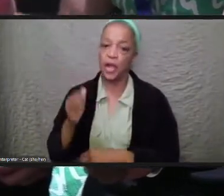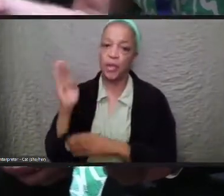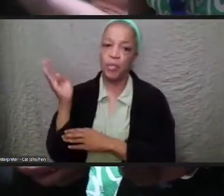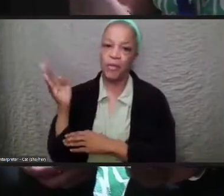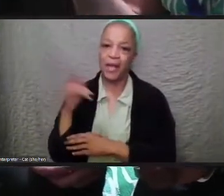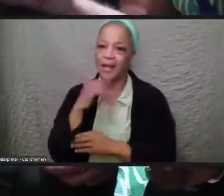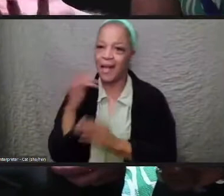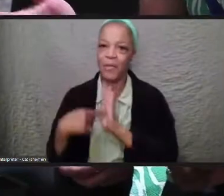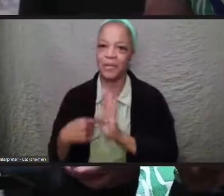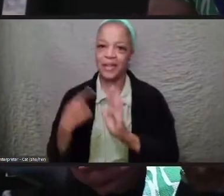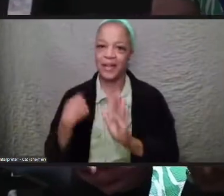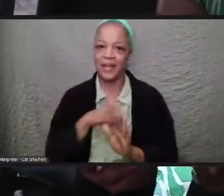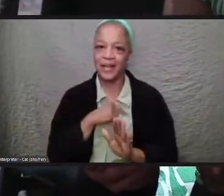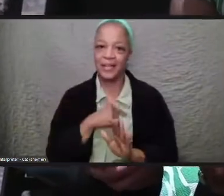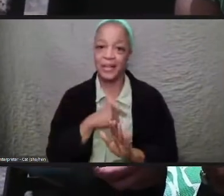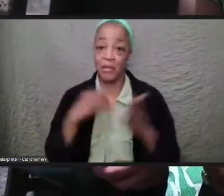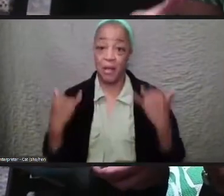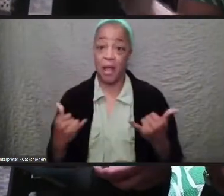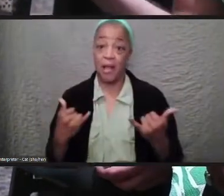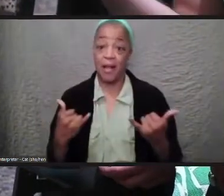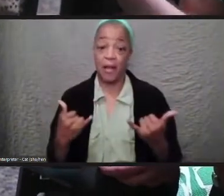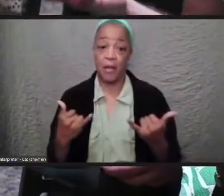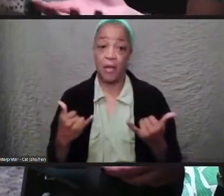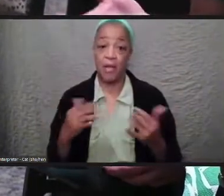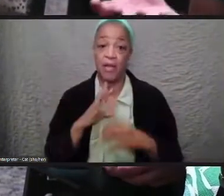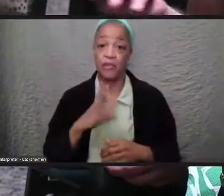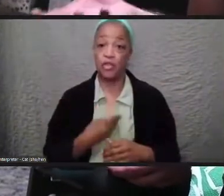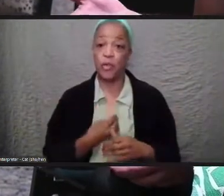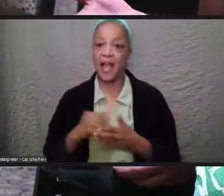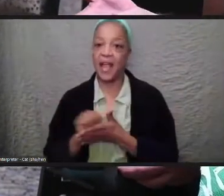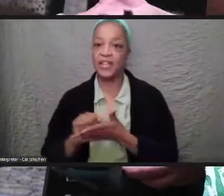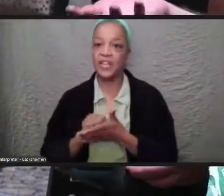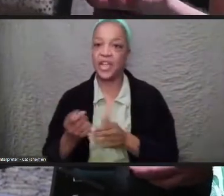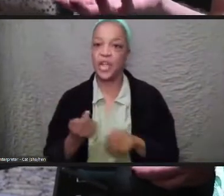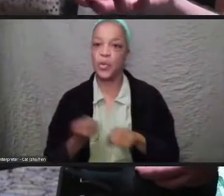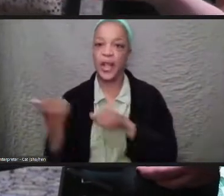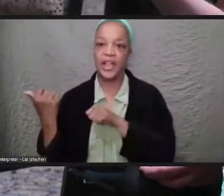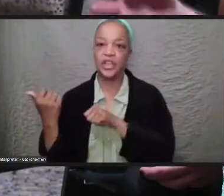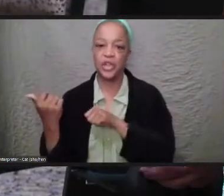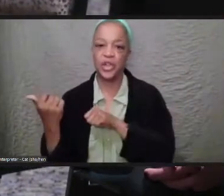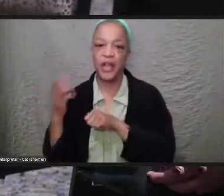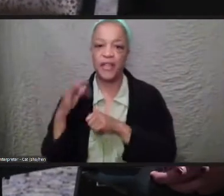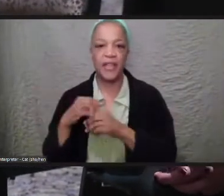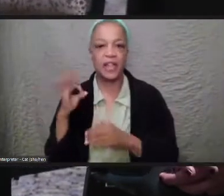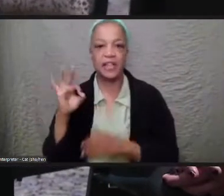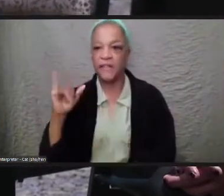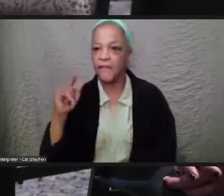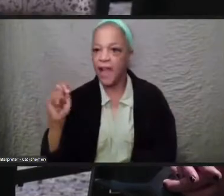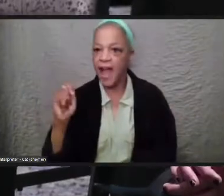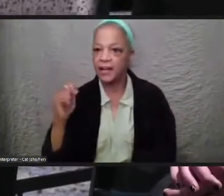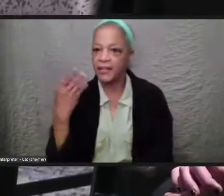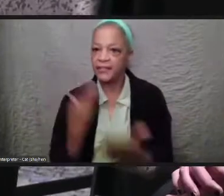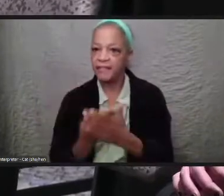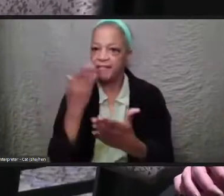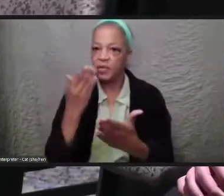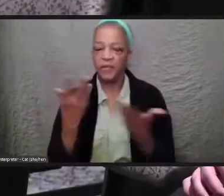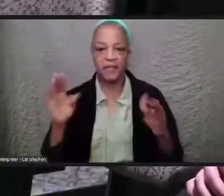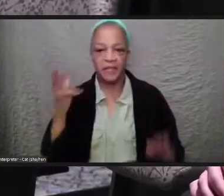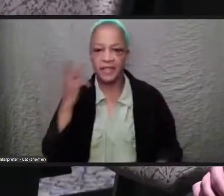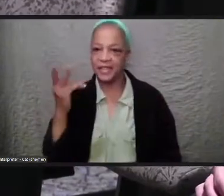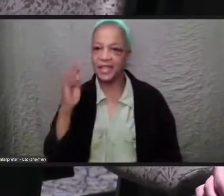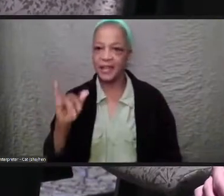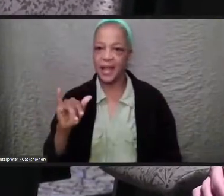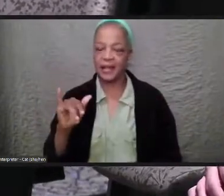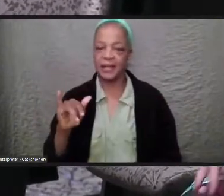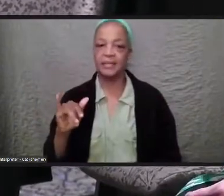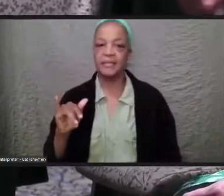mean, as it currently stands, I mean, the trans erasure is part of that system, mm-hmm. and we've seen it happen. And it's, you know,